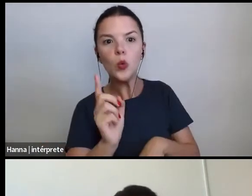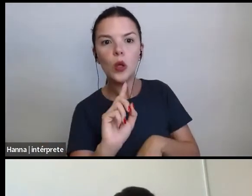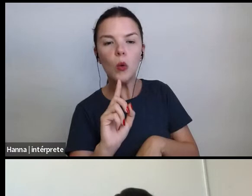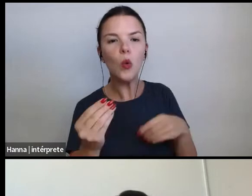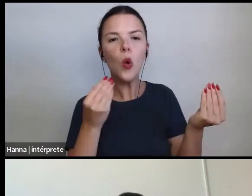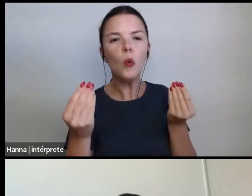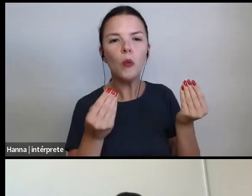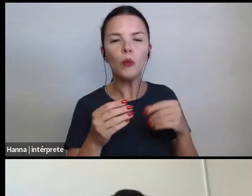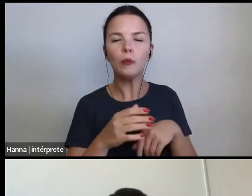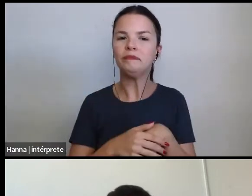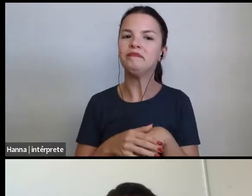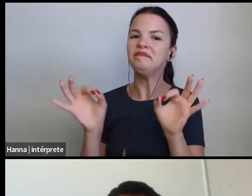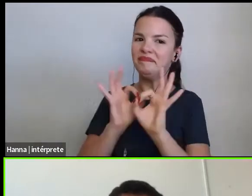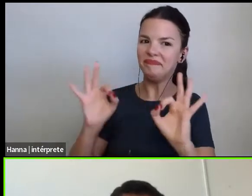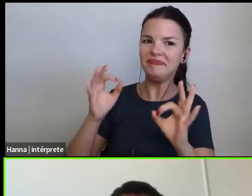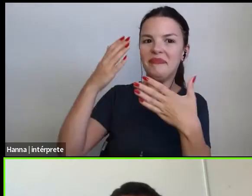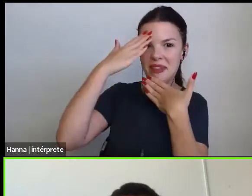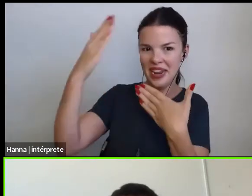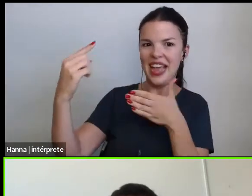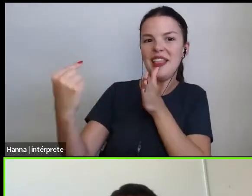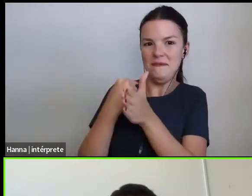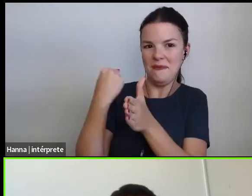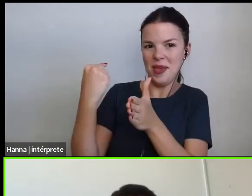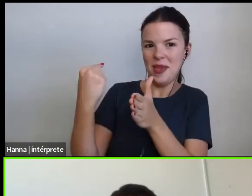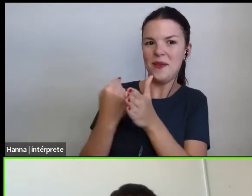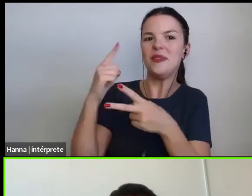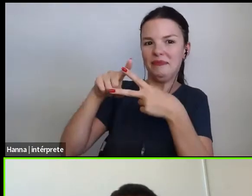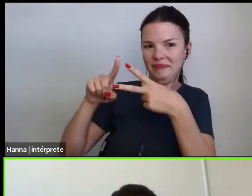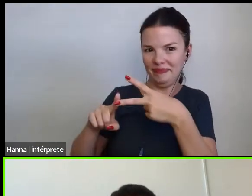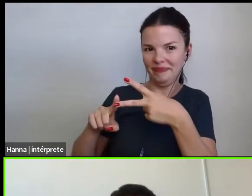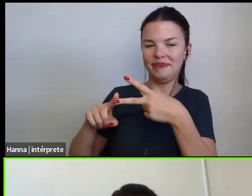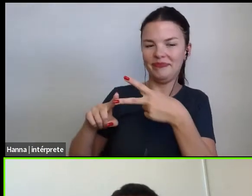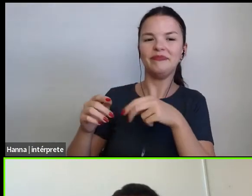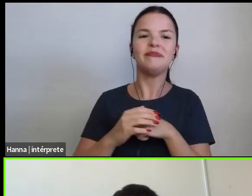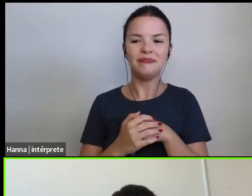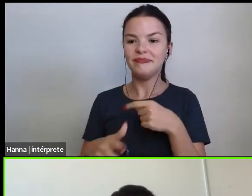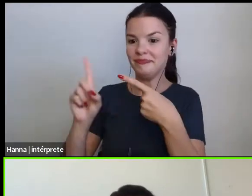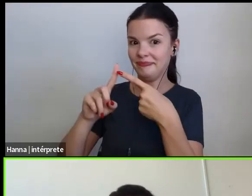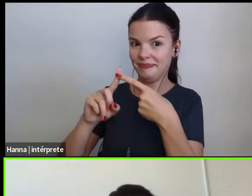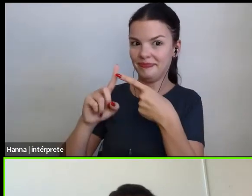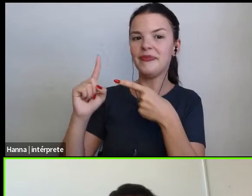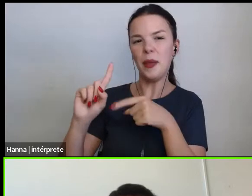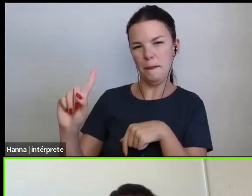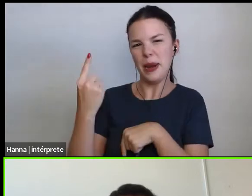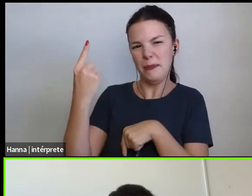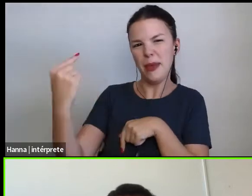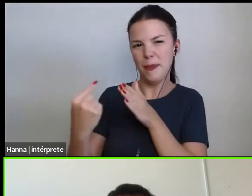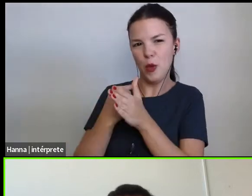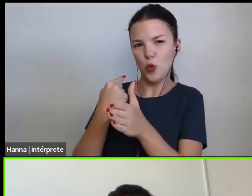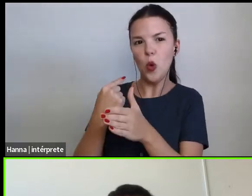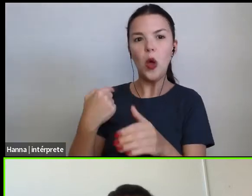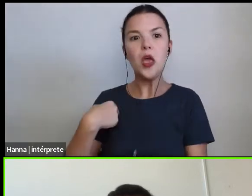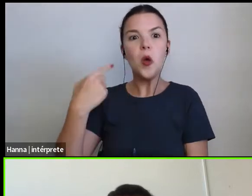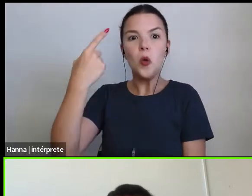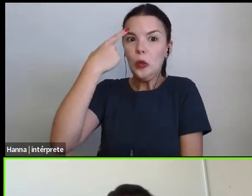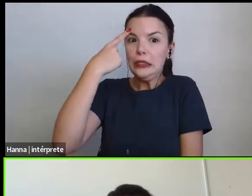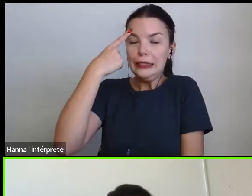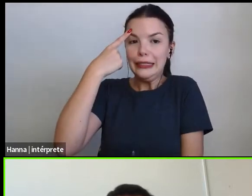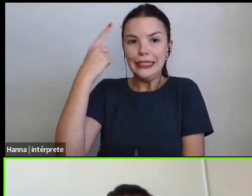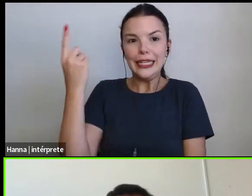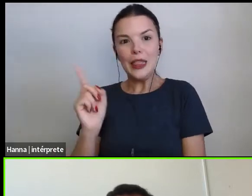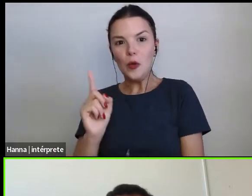So thank you so much for those questions. So as for the first one, I am not sure that